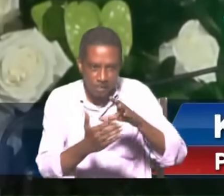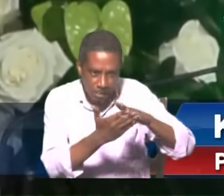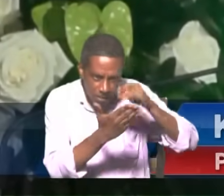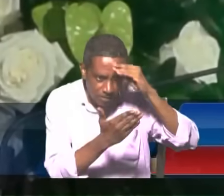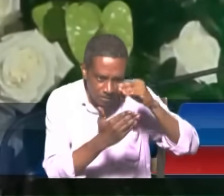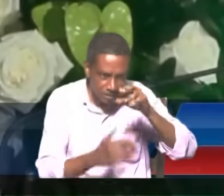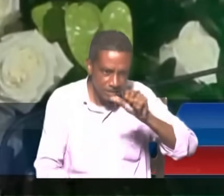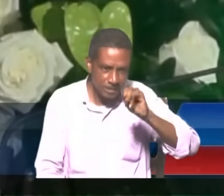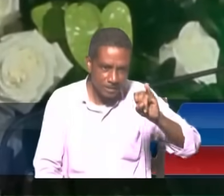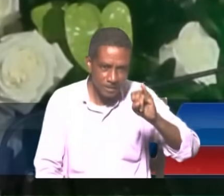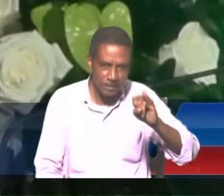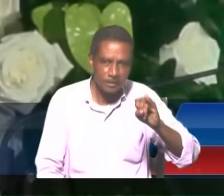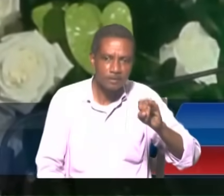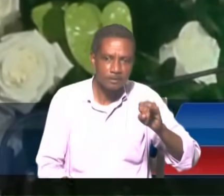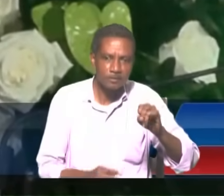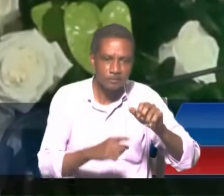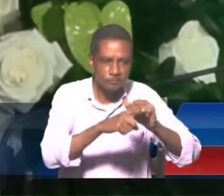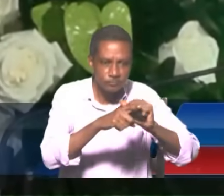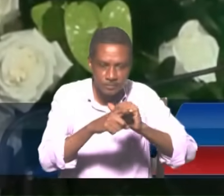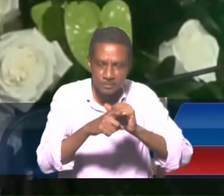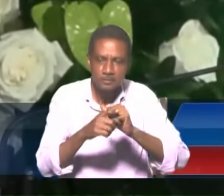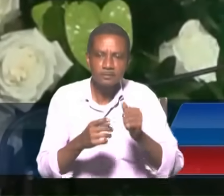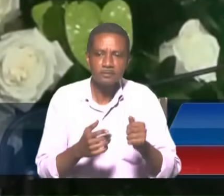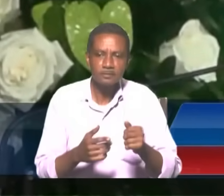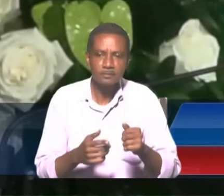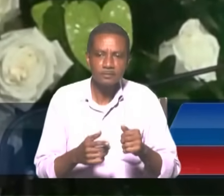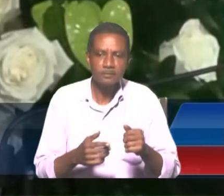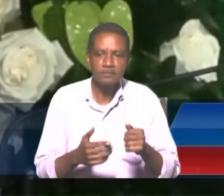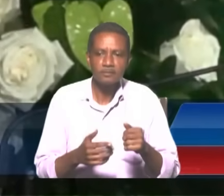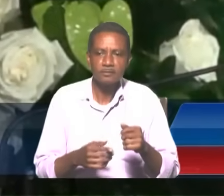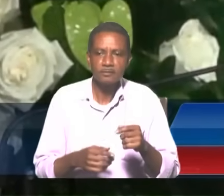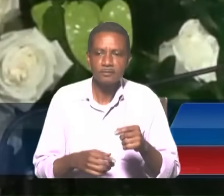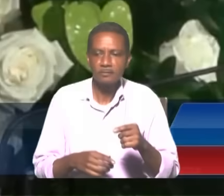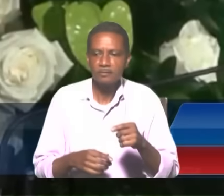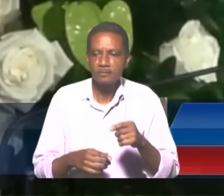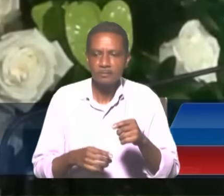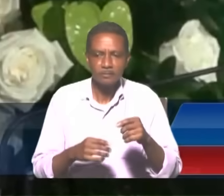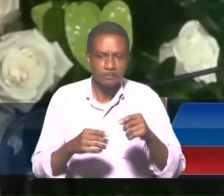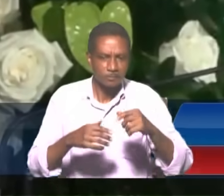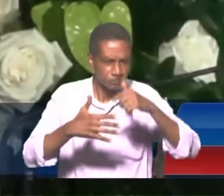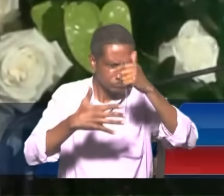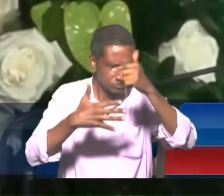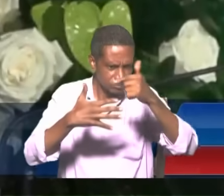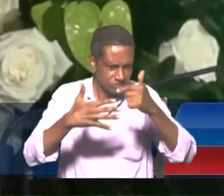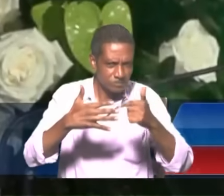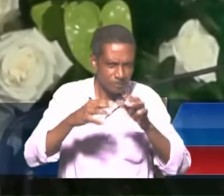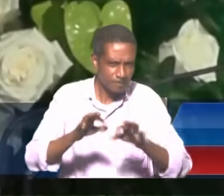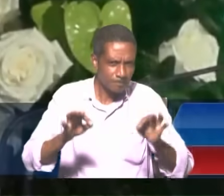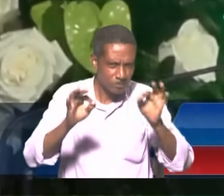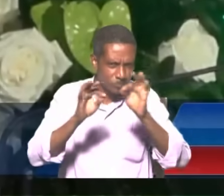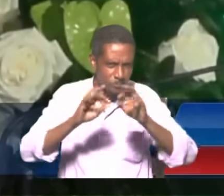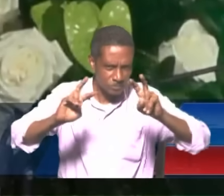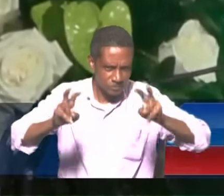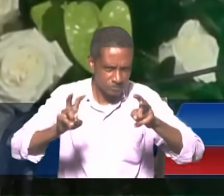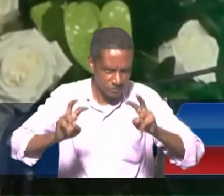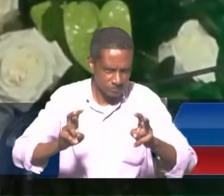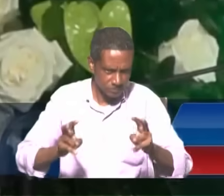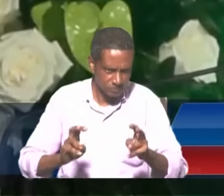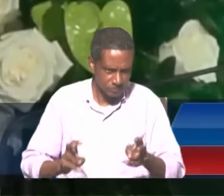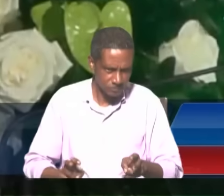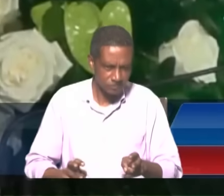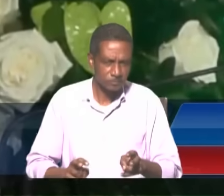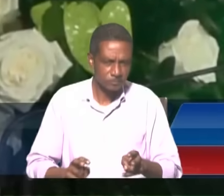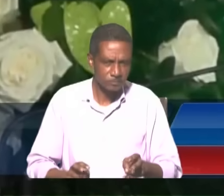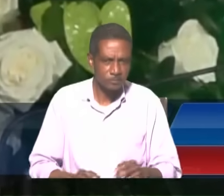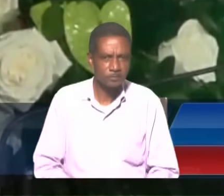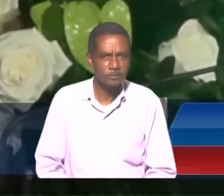designed for non-technical learners, covering fundamentals, key risks, and real-world